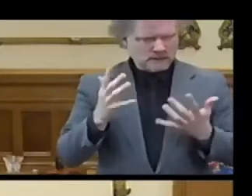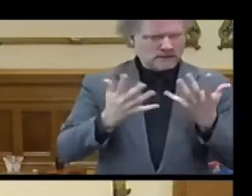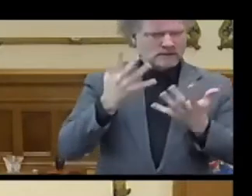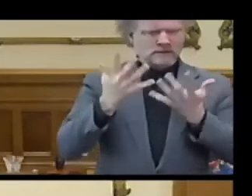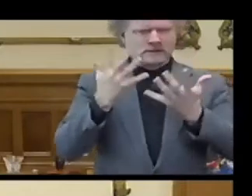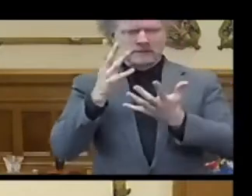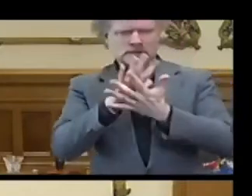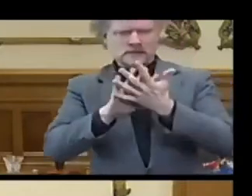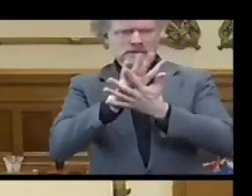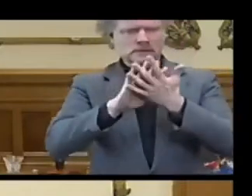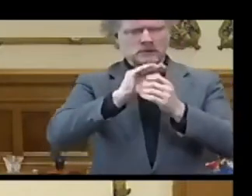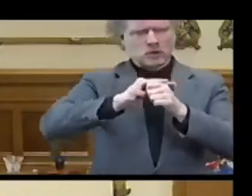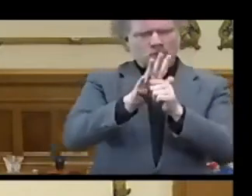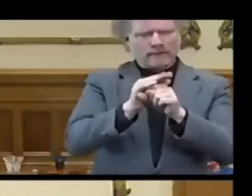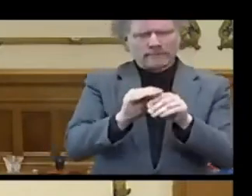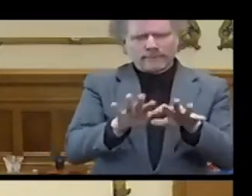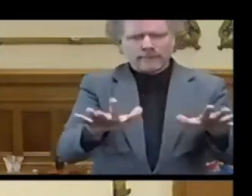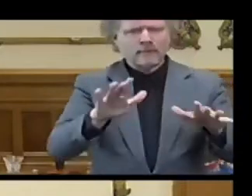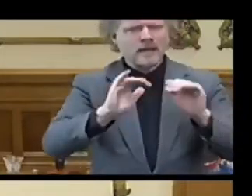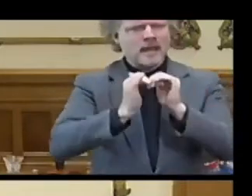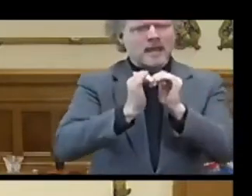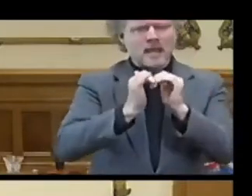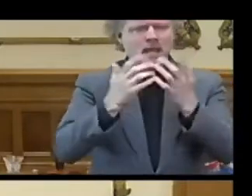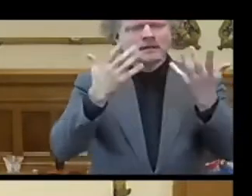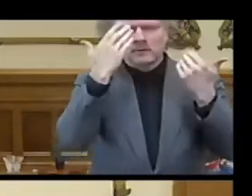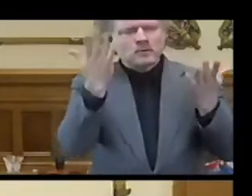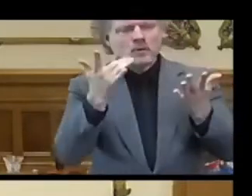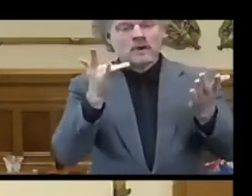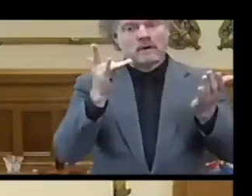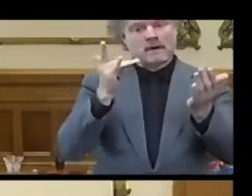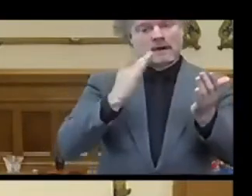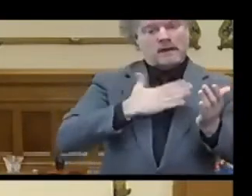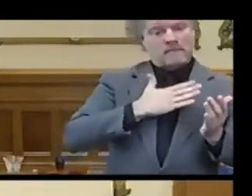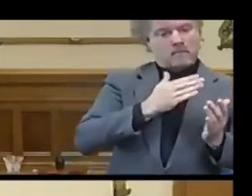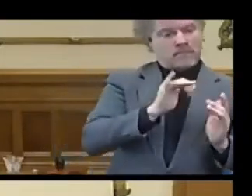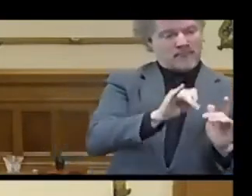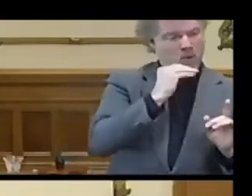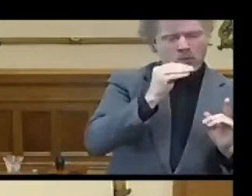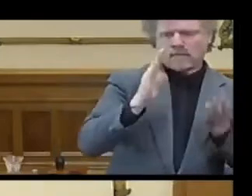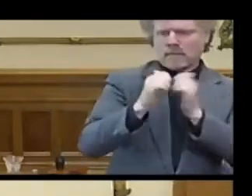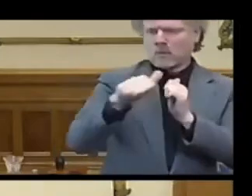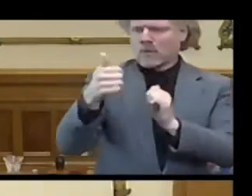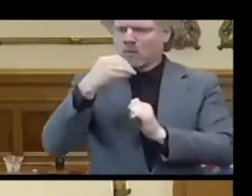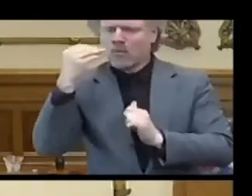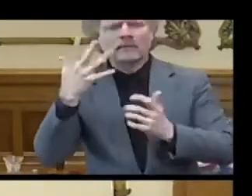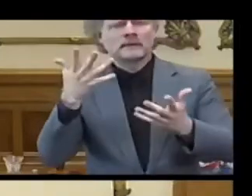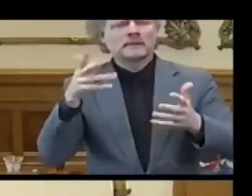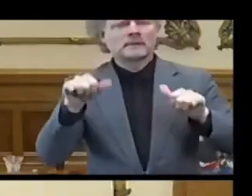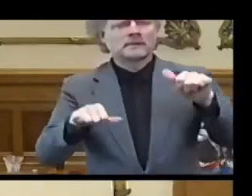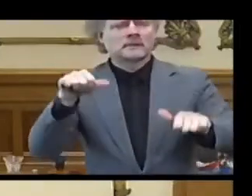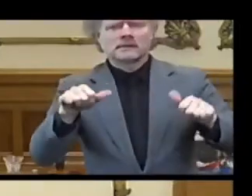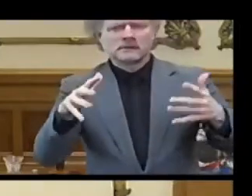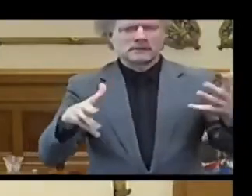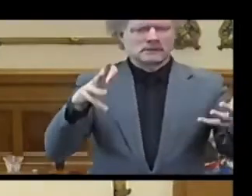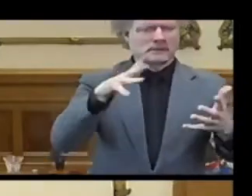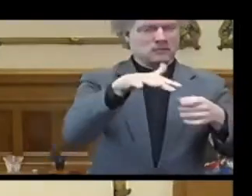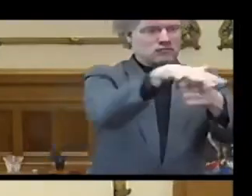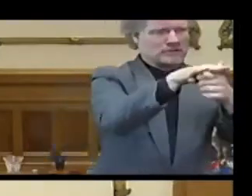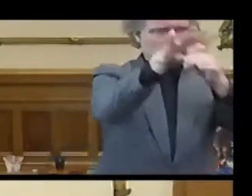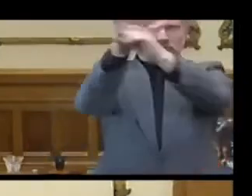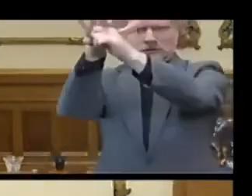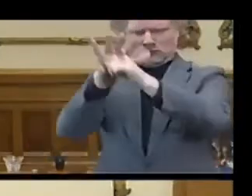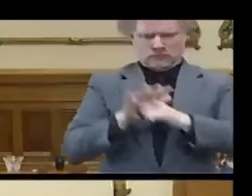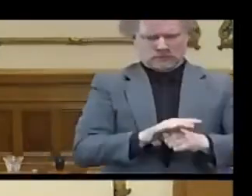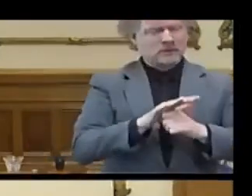of how COVID-19 is spreading in homes, and they can't compare their home with another home and get kind of an idea about region by region. So are